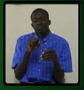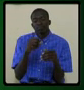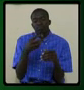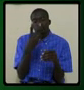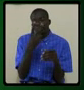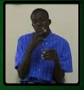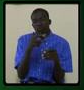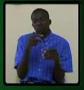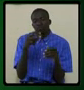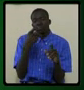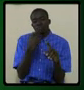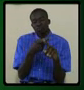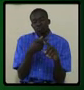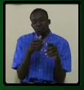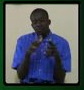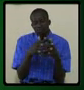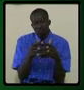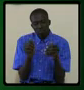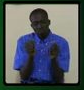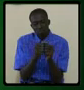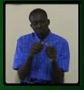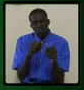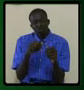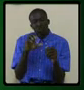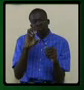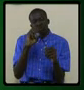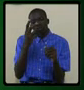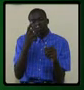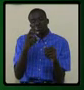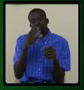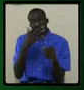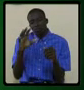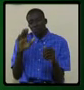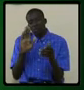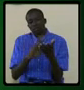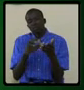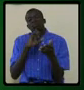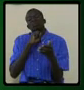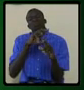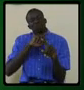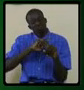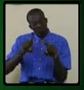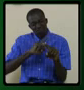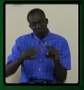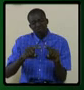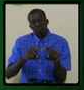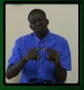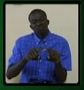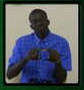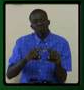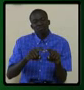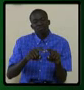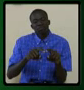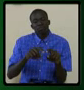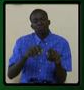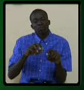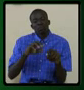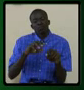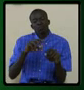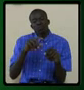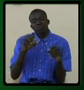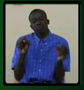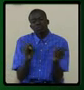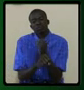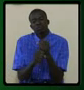These two metals react with oxygen, water and acids very vigorously. Thus, we can prevent them